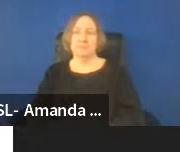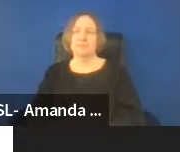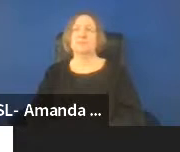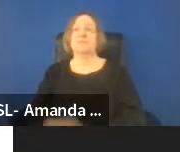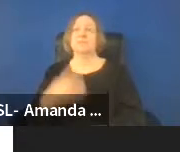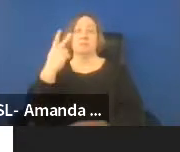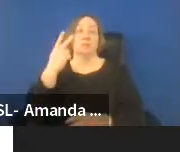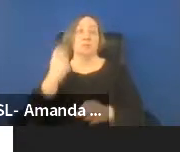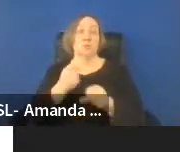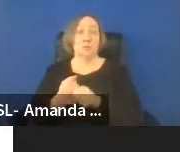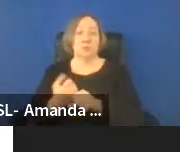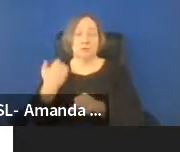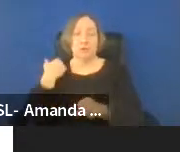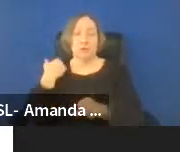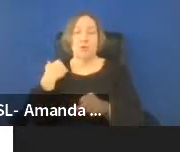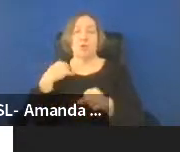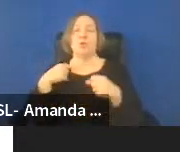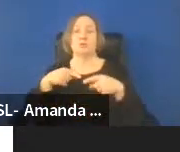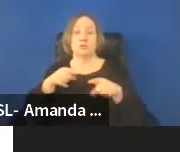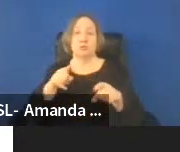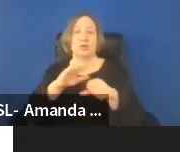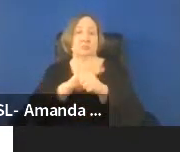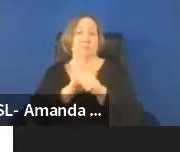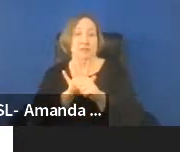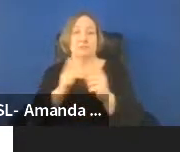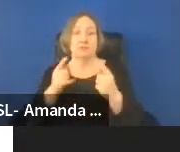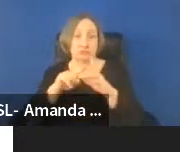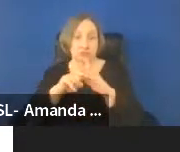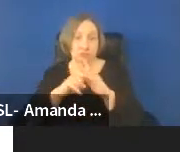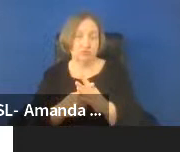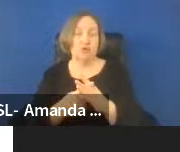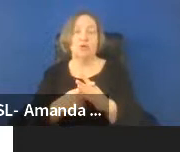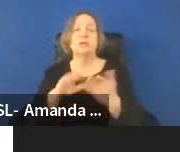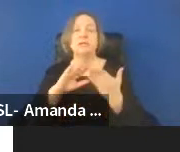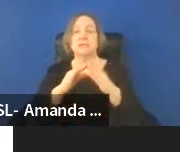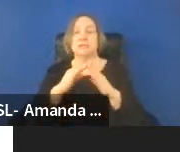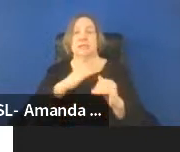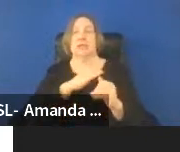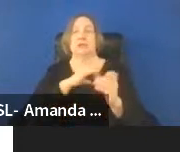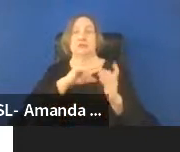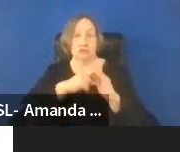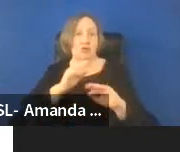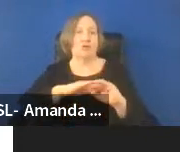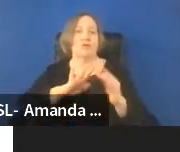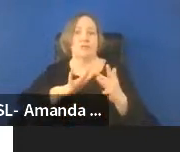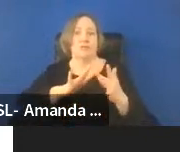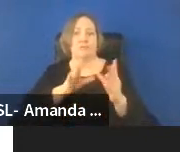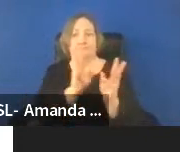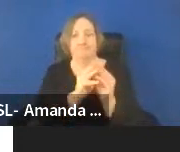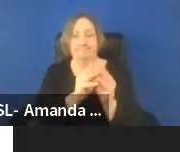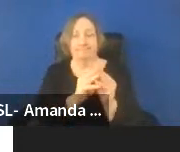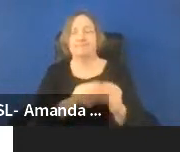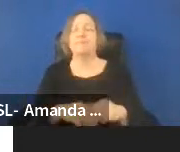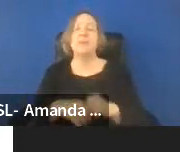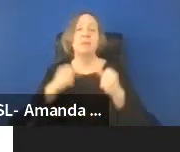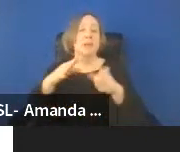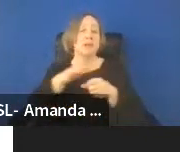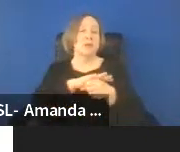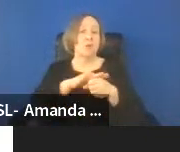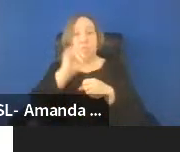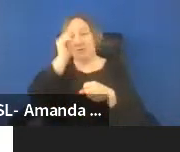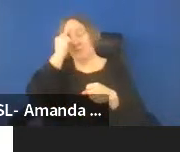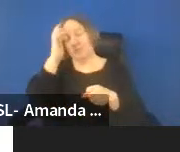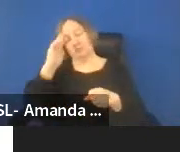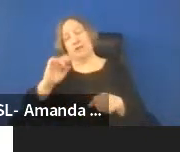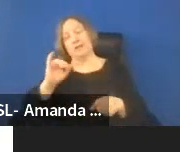Two years ago, when the pandemic started, City Council started meeting virtually. Many local governments realized